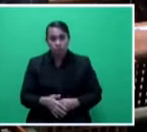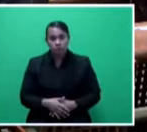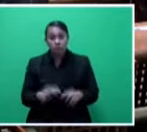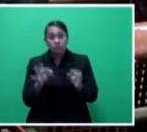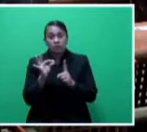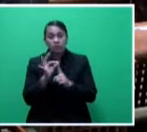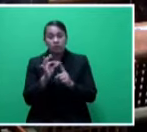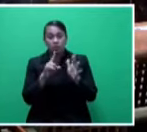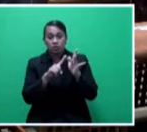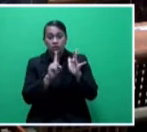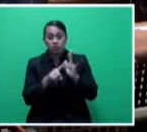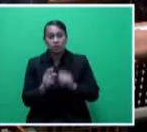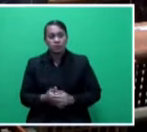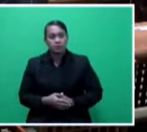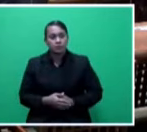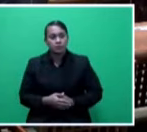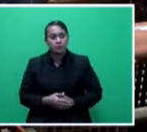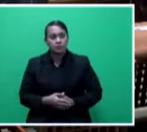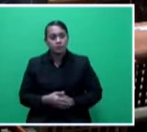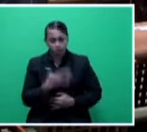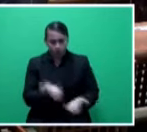Fijivillage. You have the floor, sir.